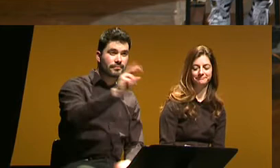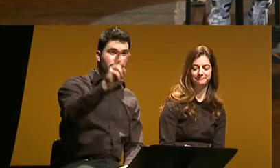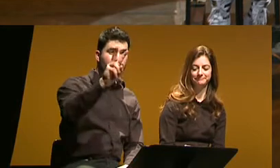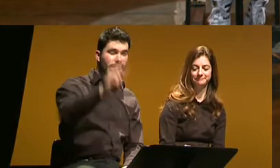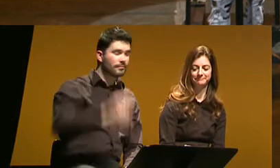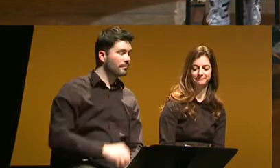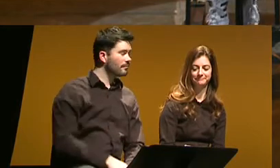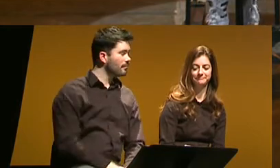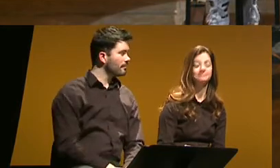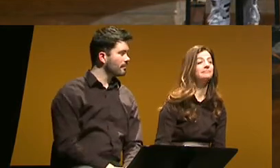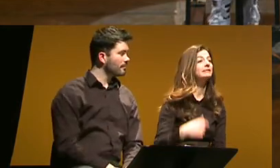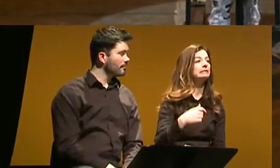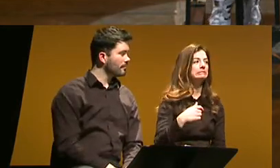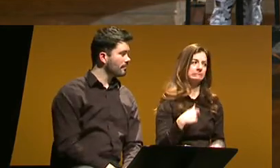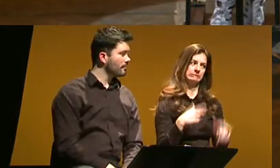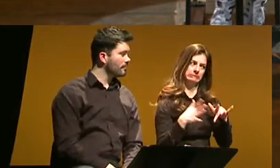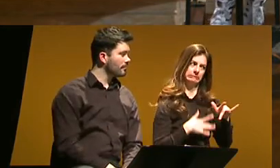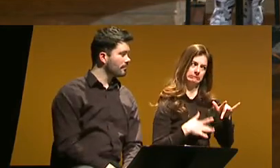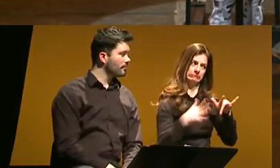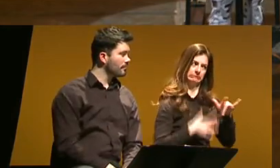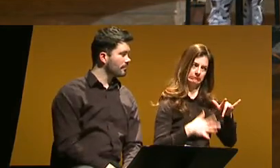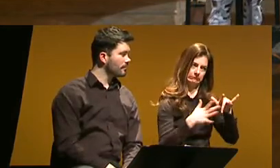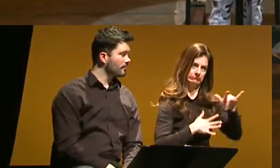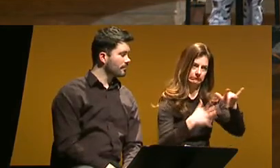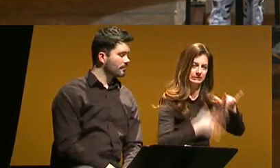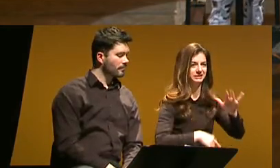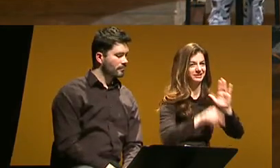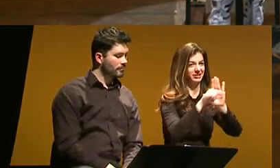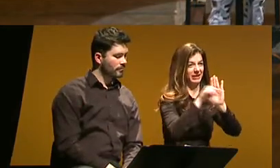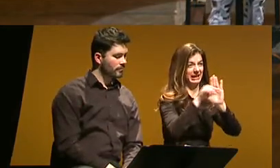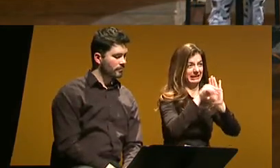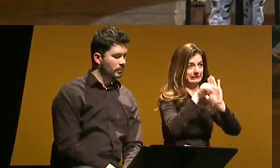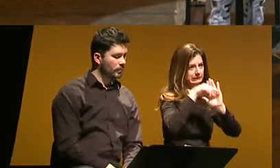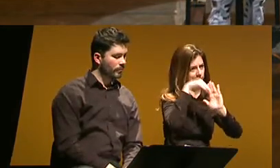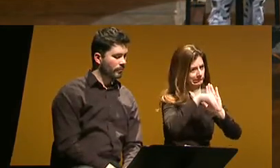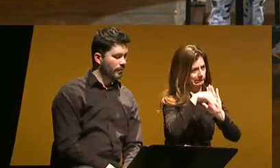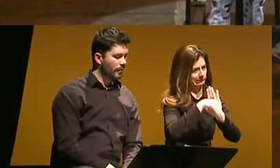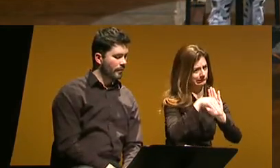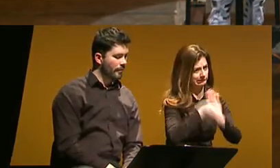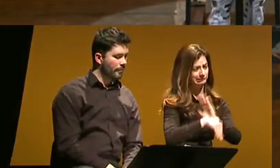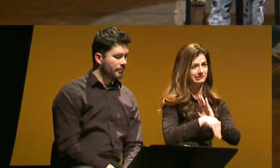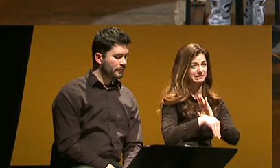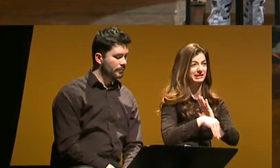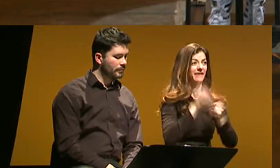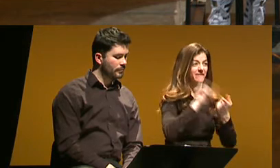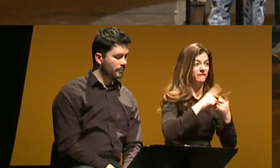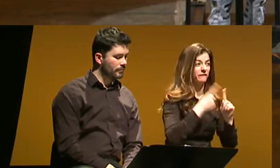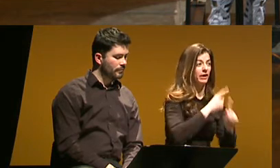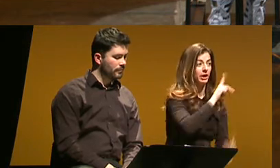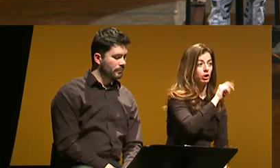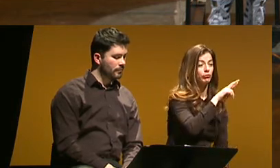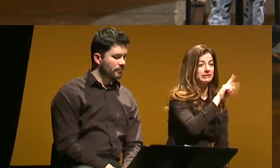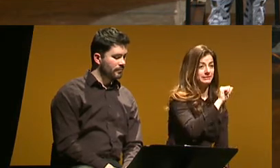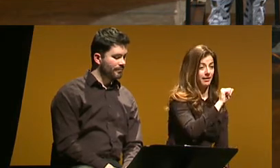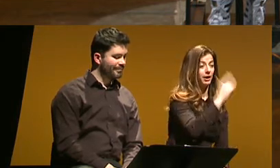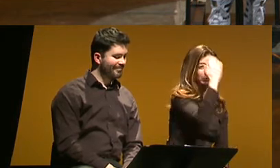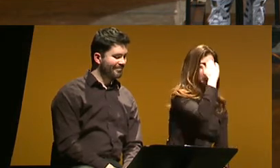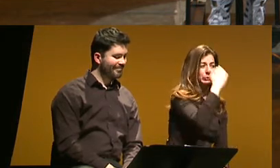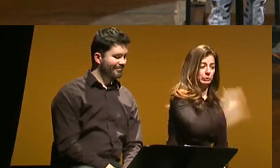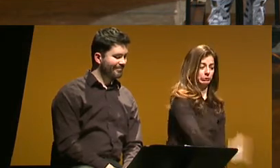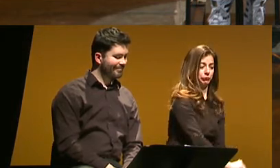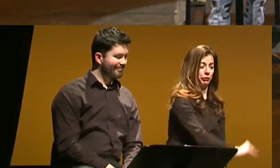2002. I'm skipping school more and more. My grades are slipping. Krista, my one friend from before I moved, stops hanging out with